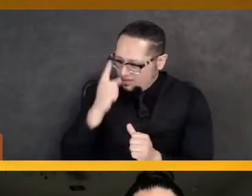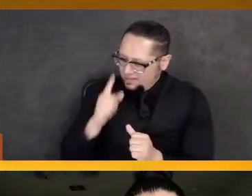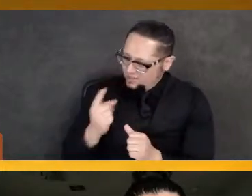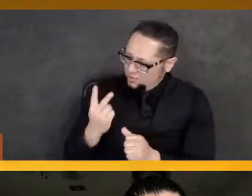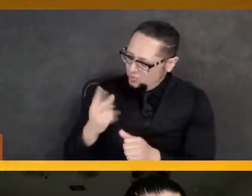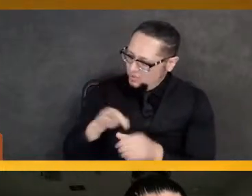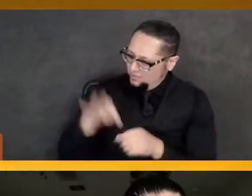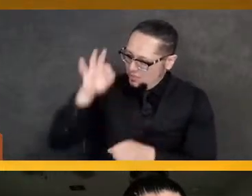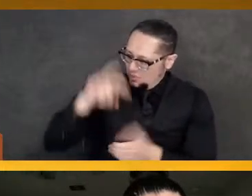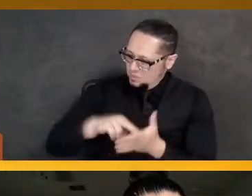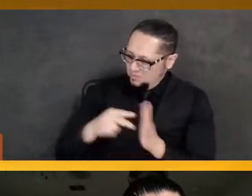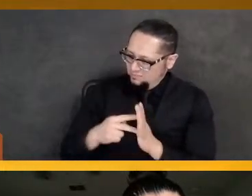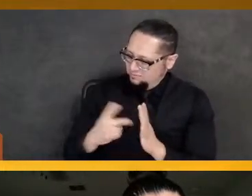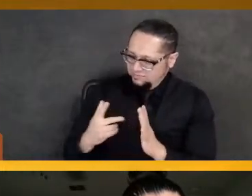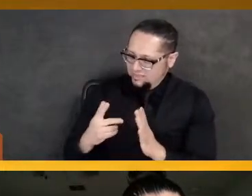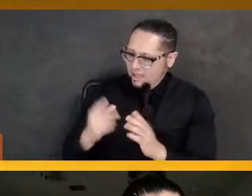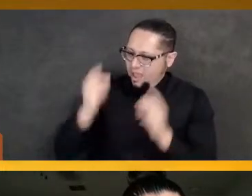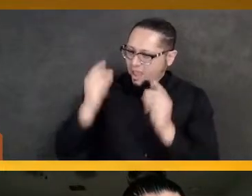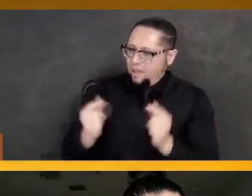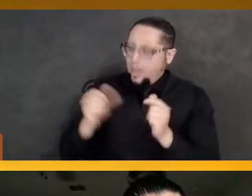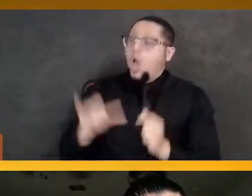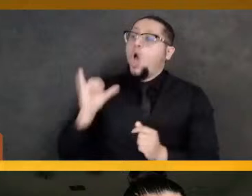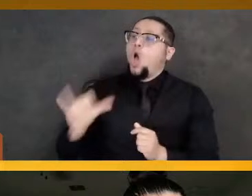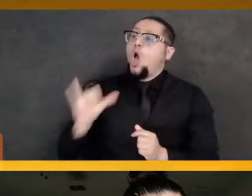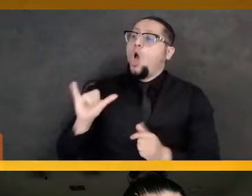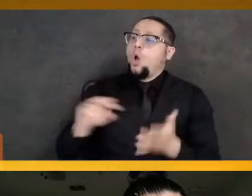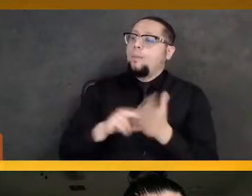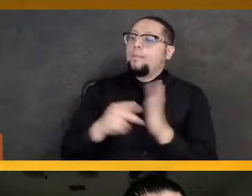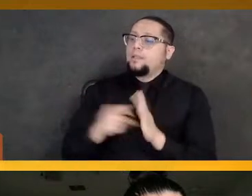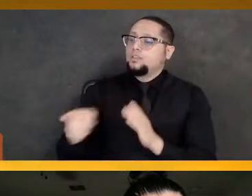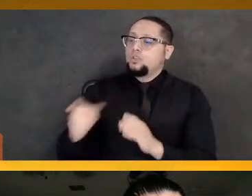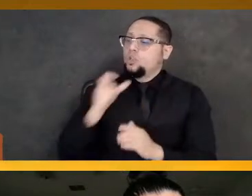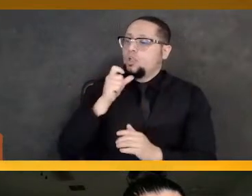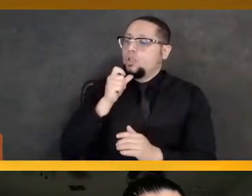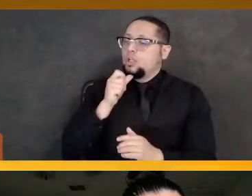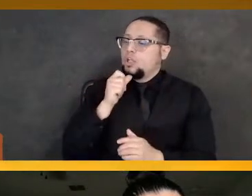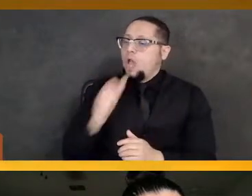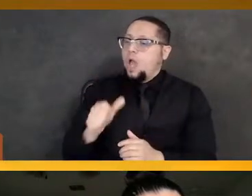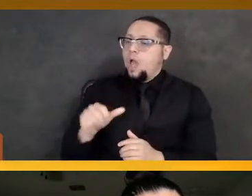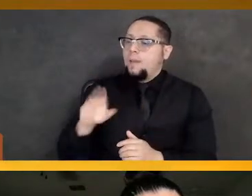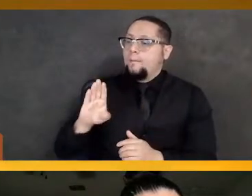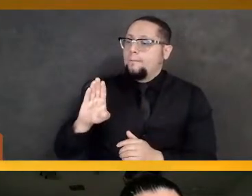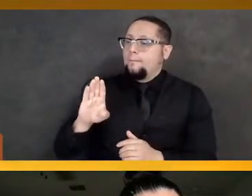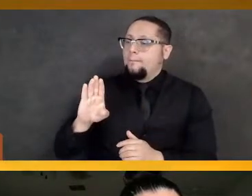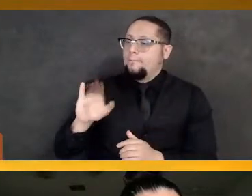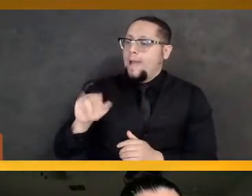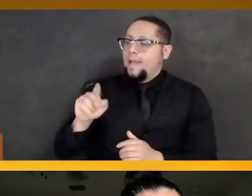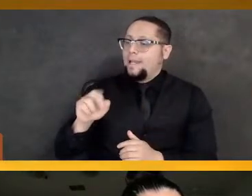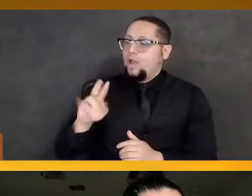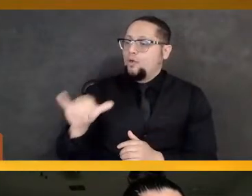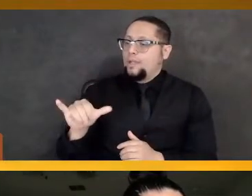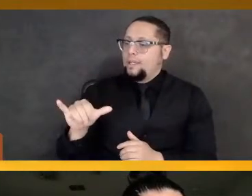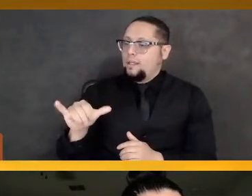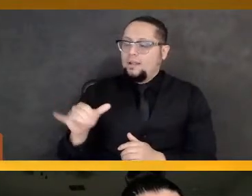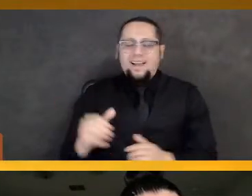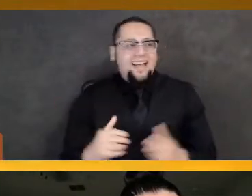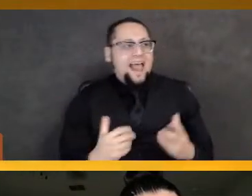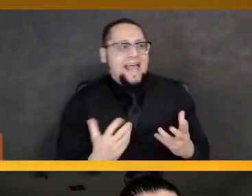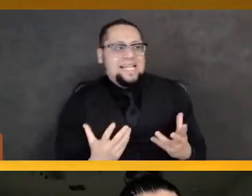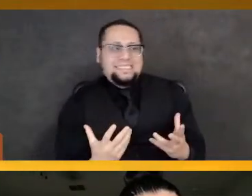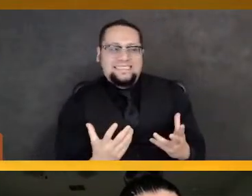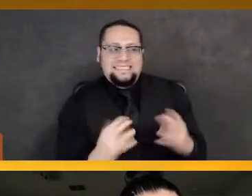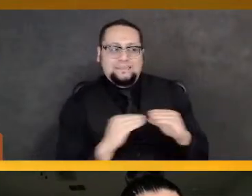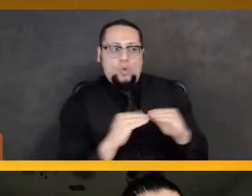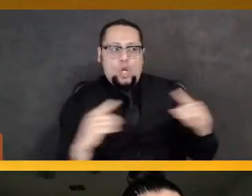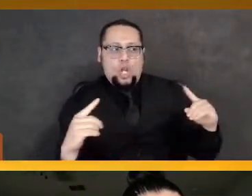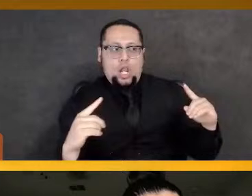was, and just automatically was, oh, so you're non-binary. And he said, well, it's more complex than